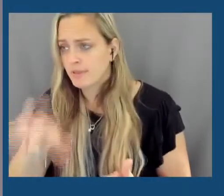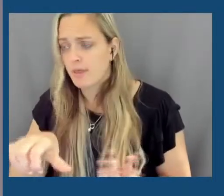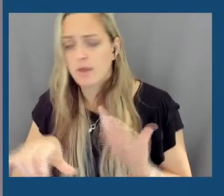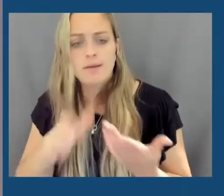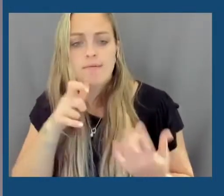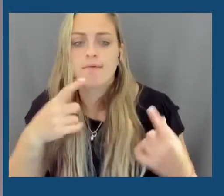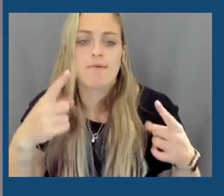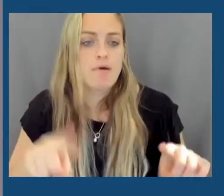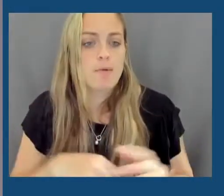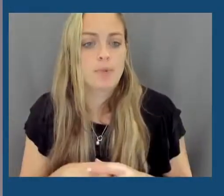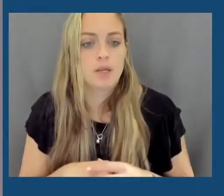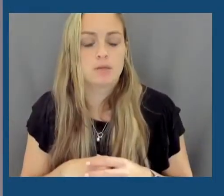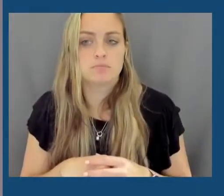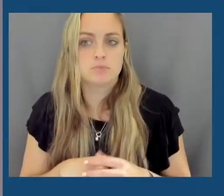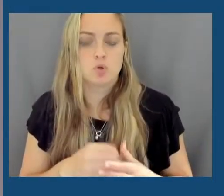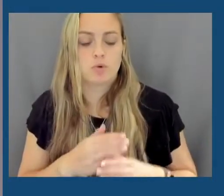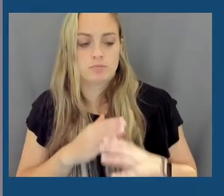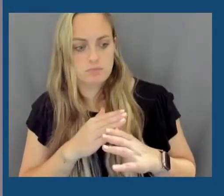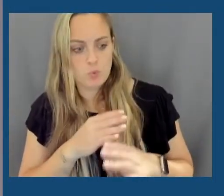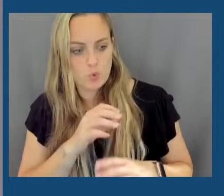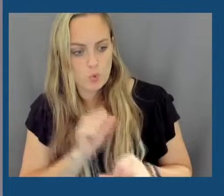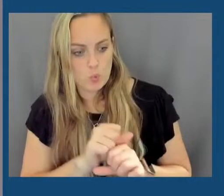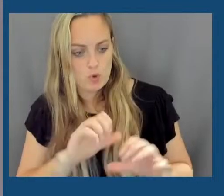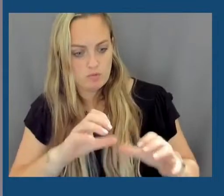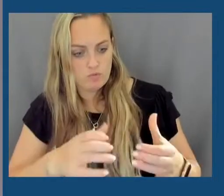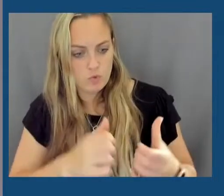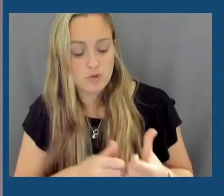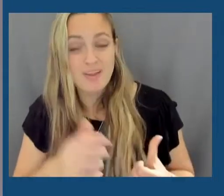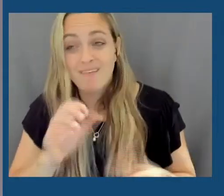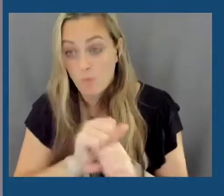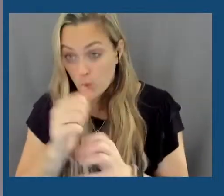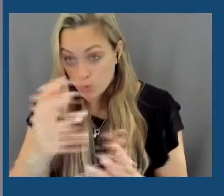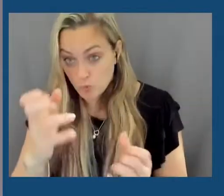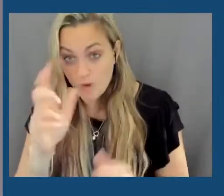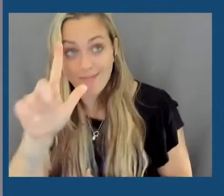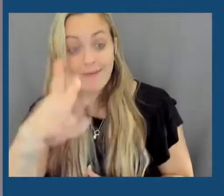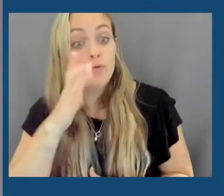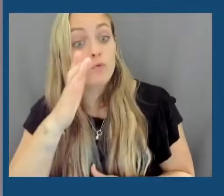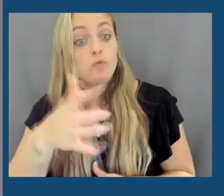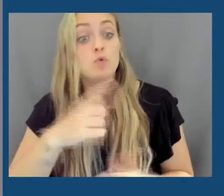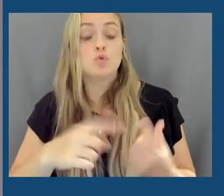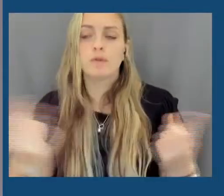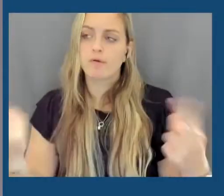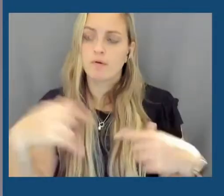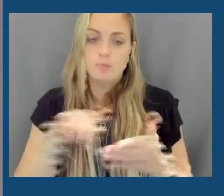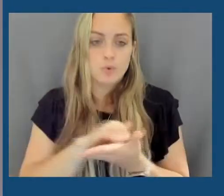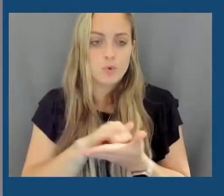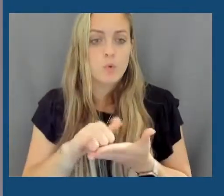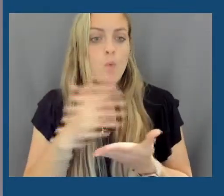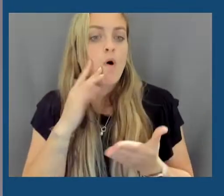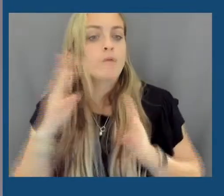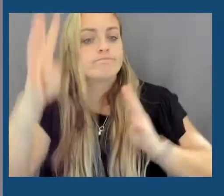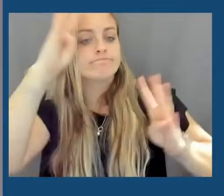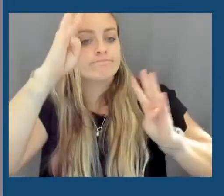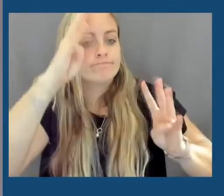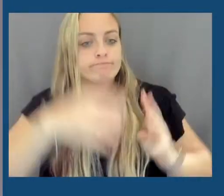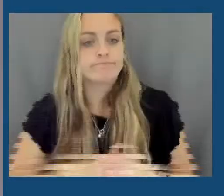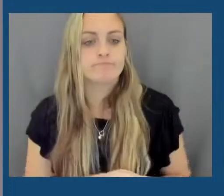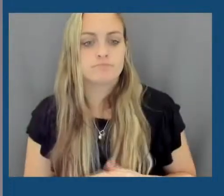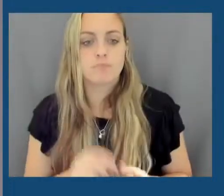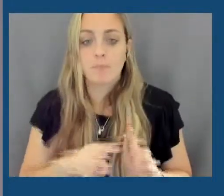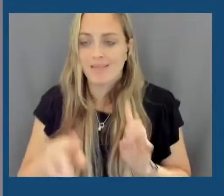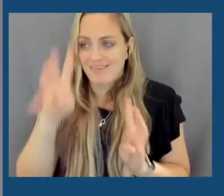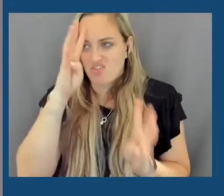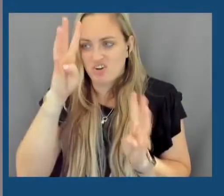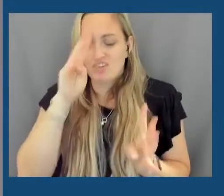hindering the workforce of tomorrow that our employers are looking for. People come to New York because we're creative here. But that creativity isn't